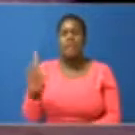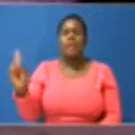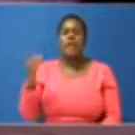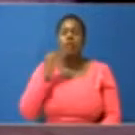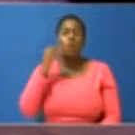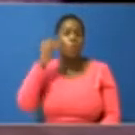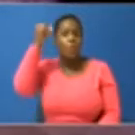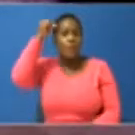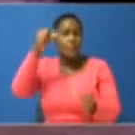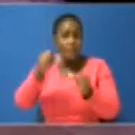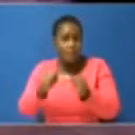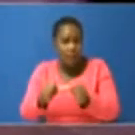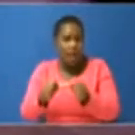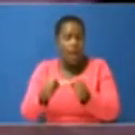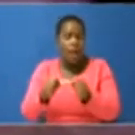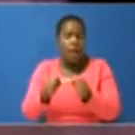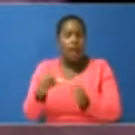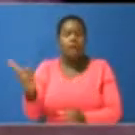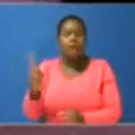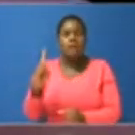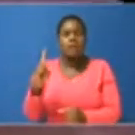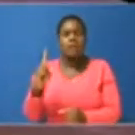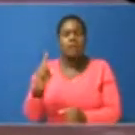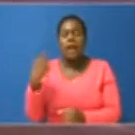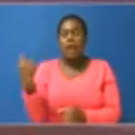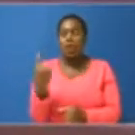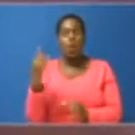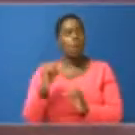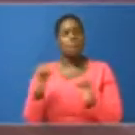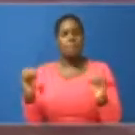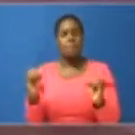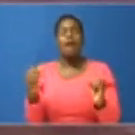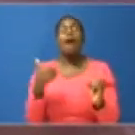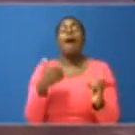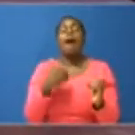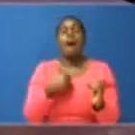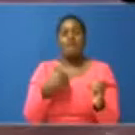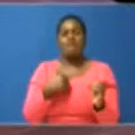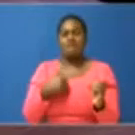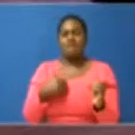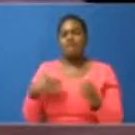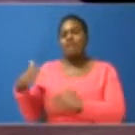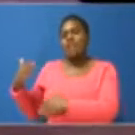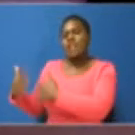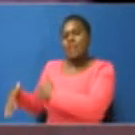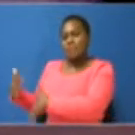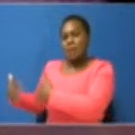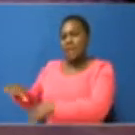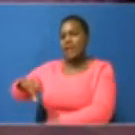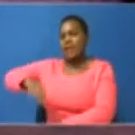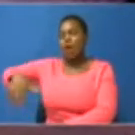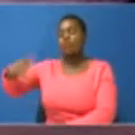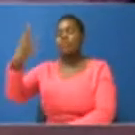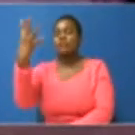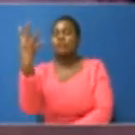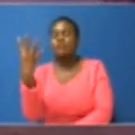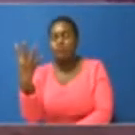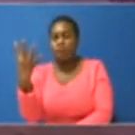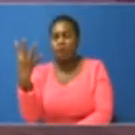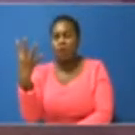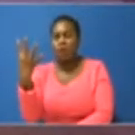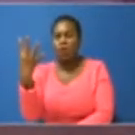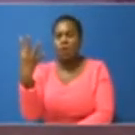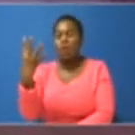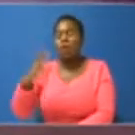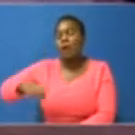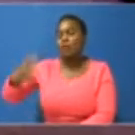remember nairobi doesn't live in isolation it is not an island it is supported by four other counties and towns across